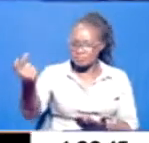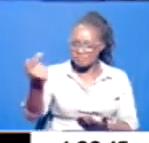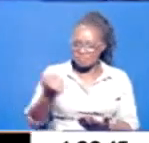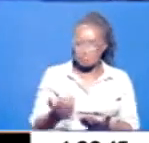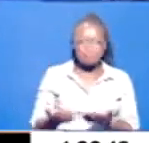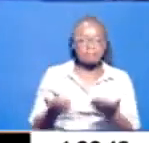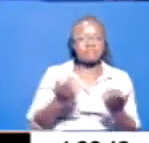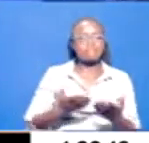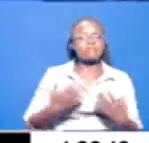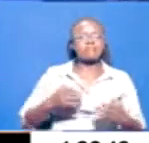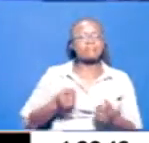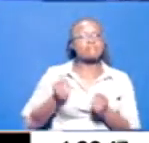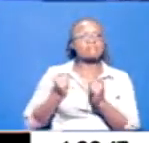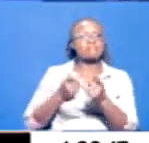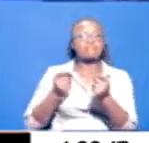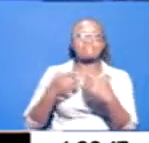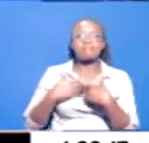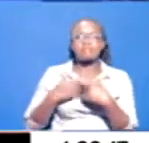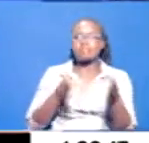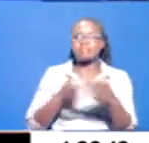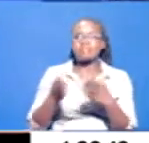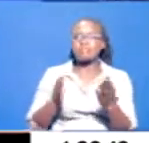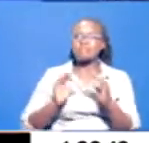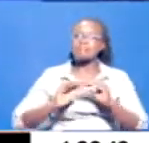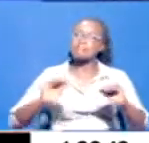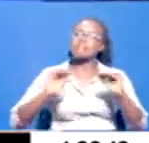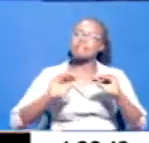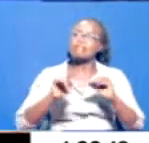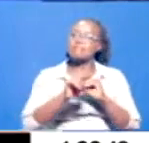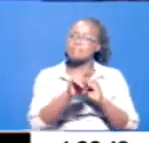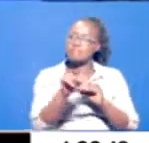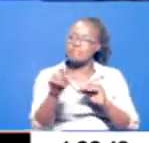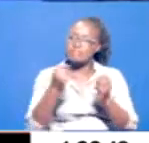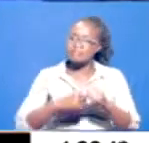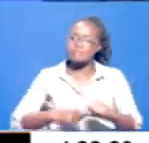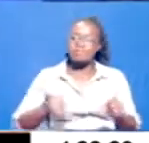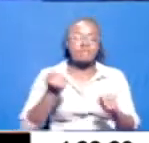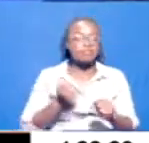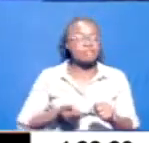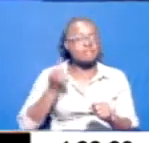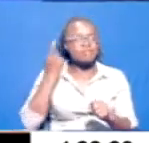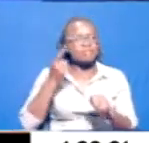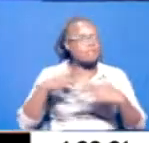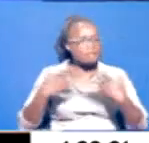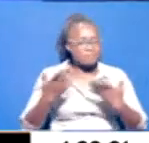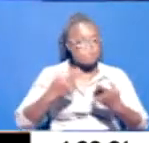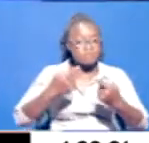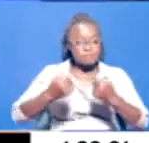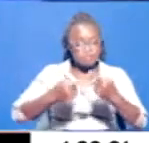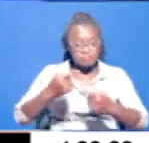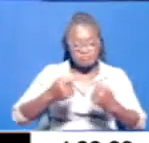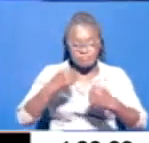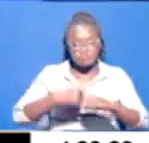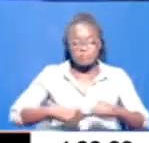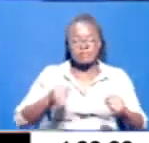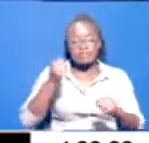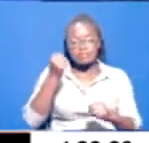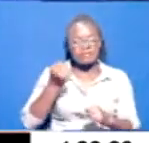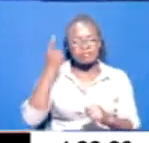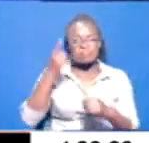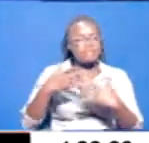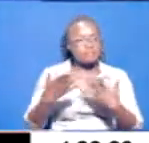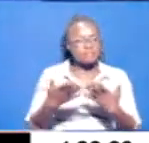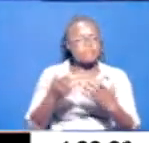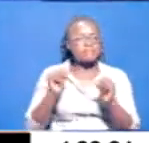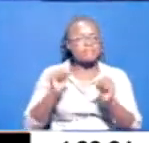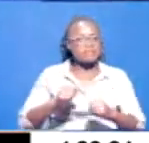bunduki. We took this opportunity to be able to sensitize them, to enable to understand how they operate, to be able to understand how they can be